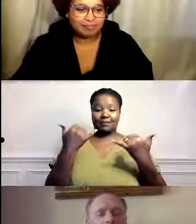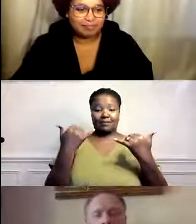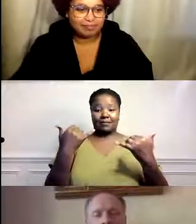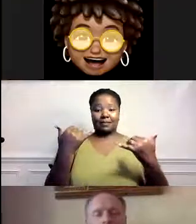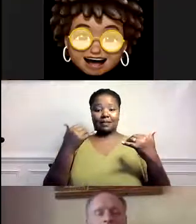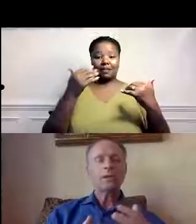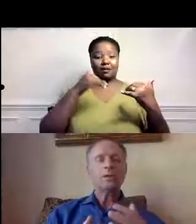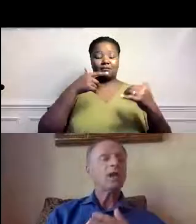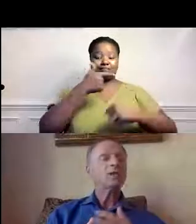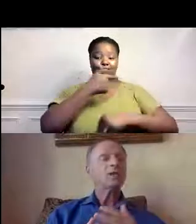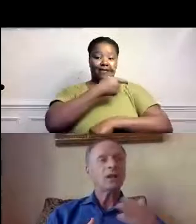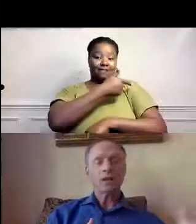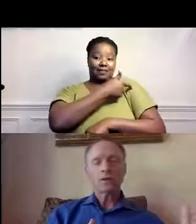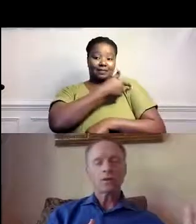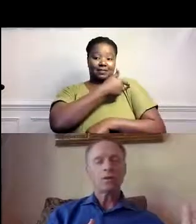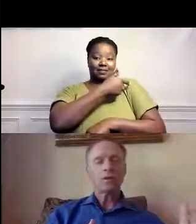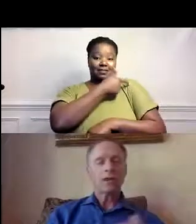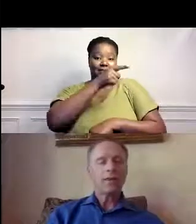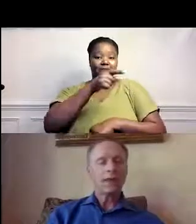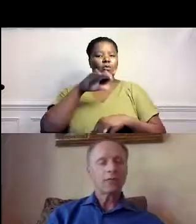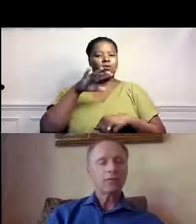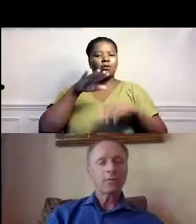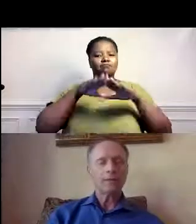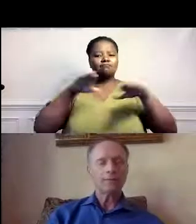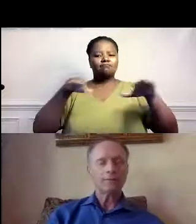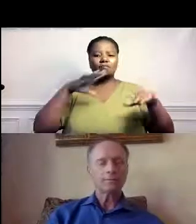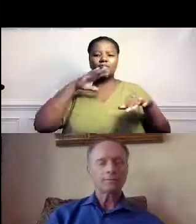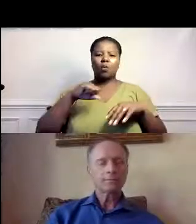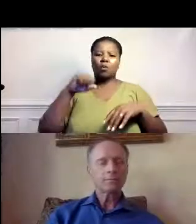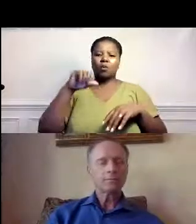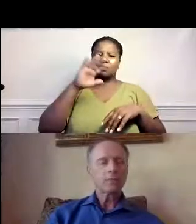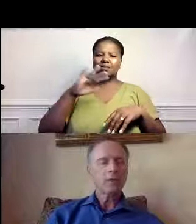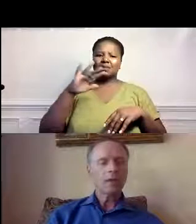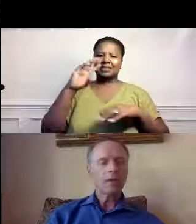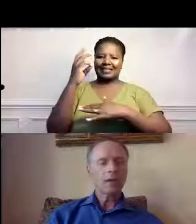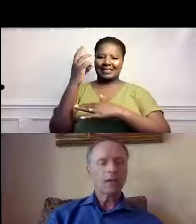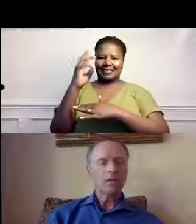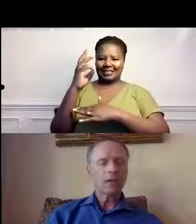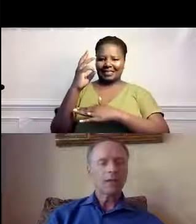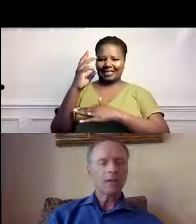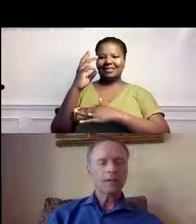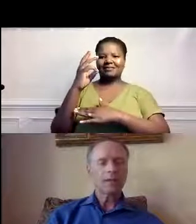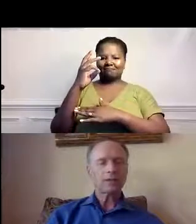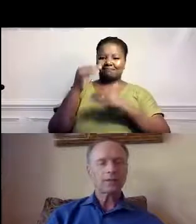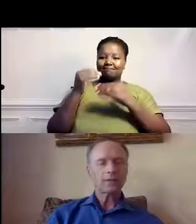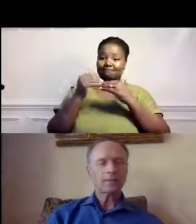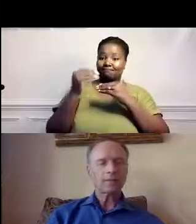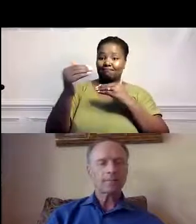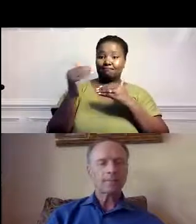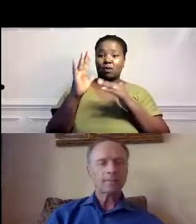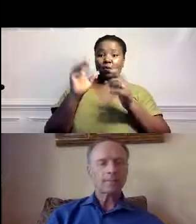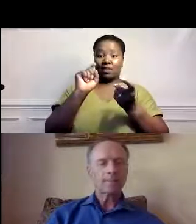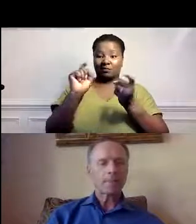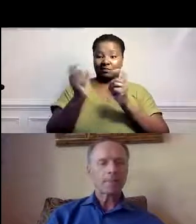but that will be changing certainly in the next few months. Next slide, please.